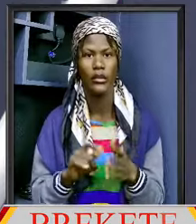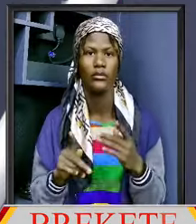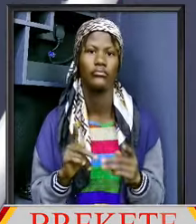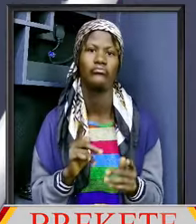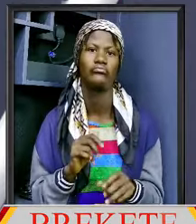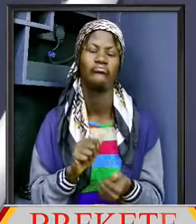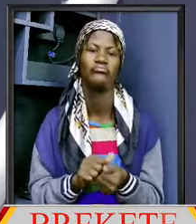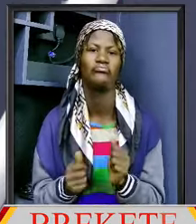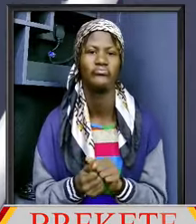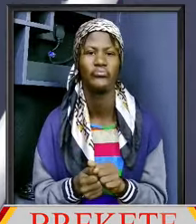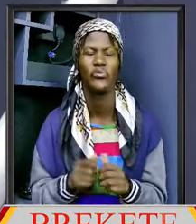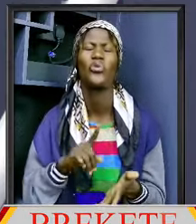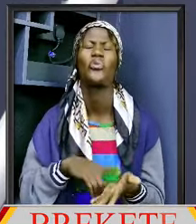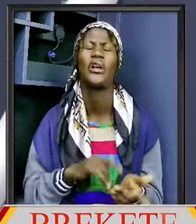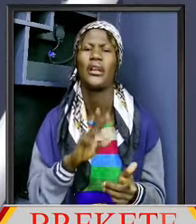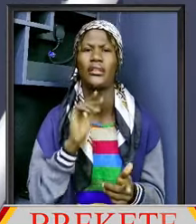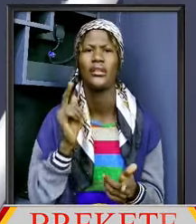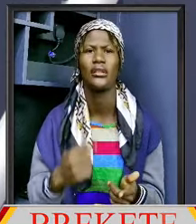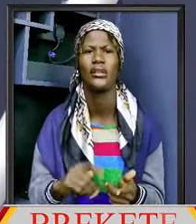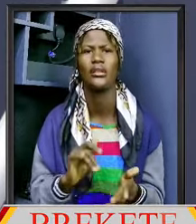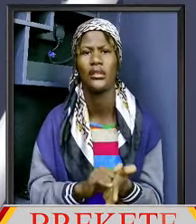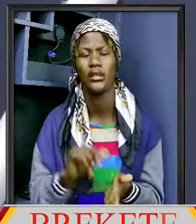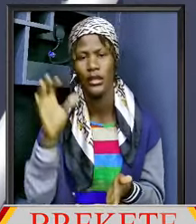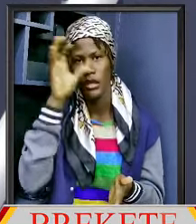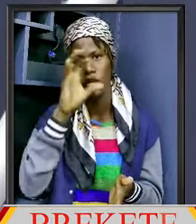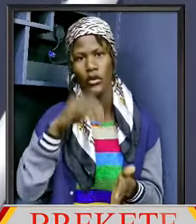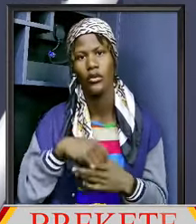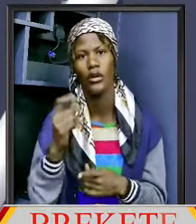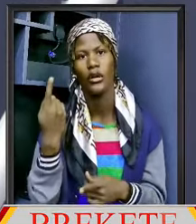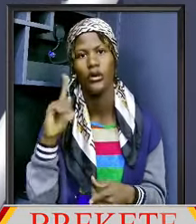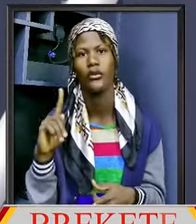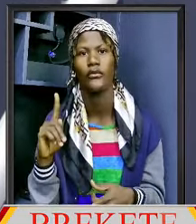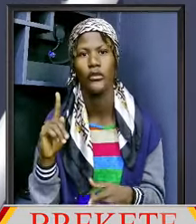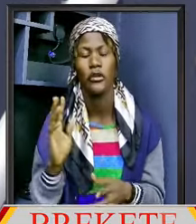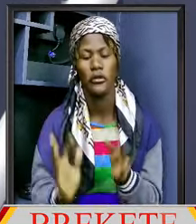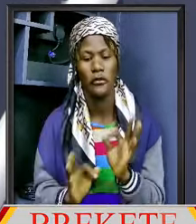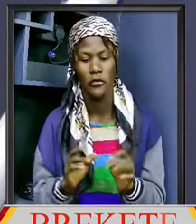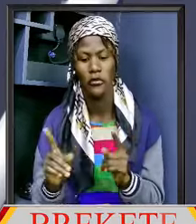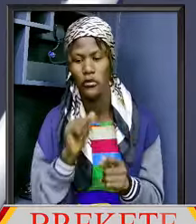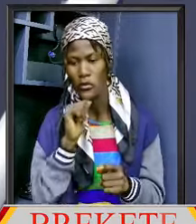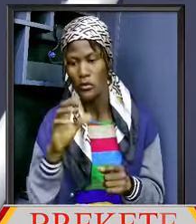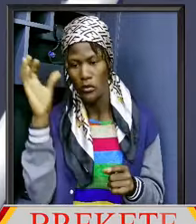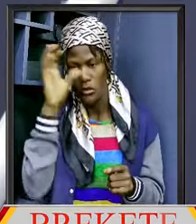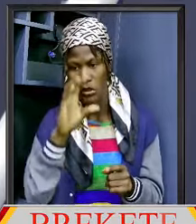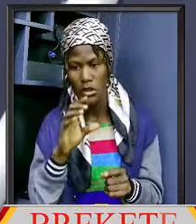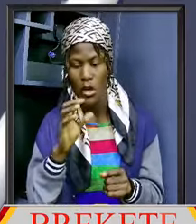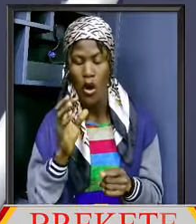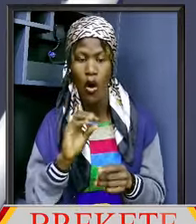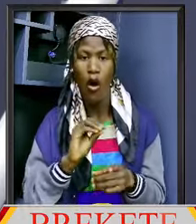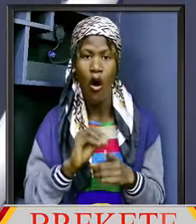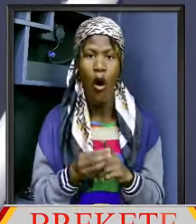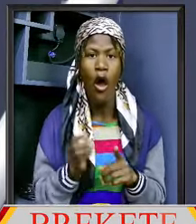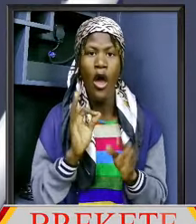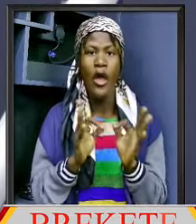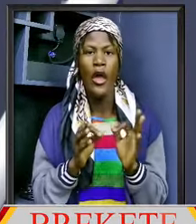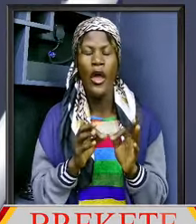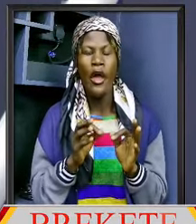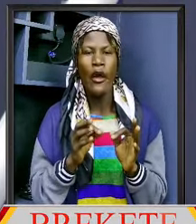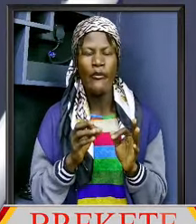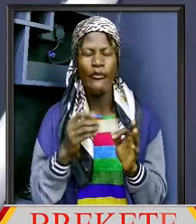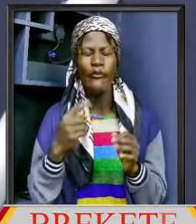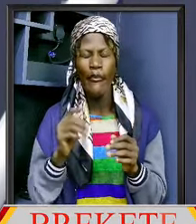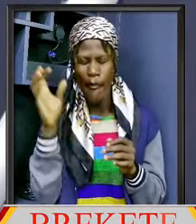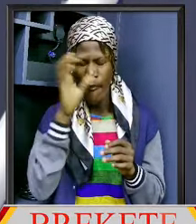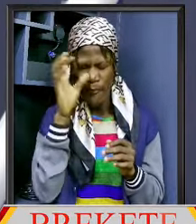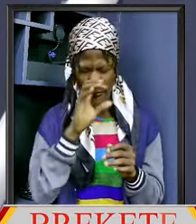things where they go look out for. Waiting be the things where if they no see or if they see, they go no say this person na quack or this